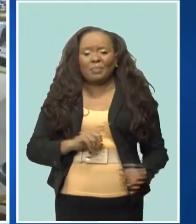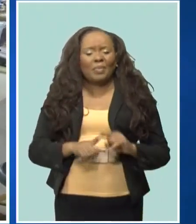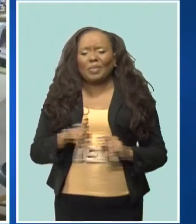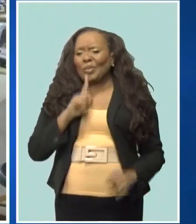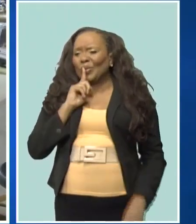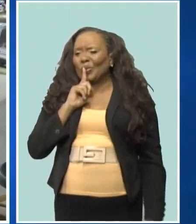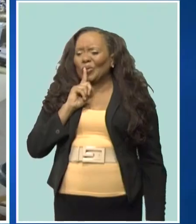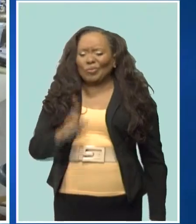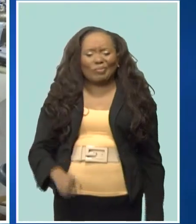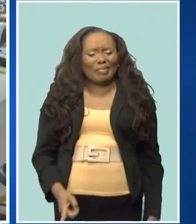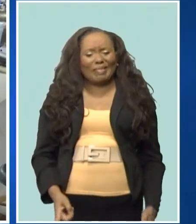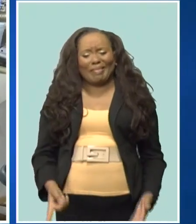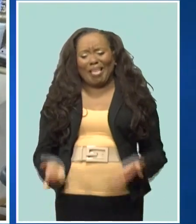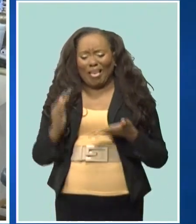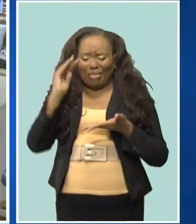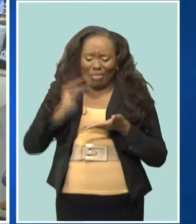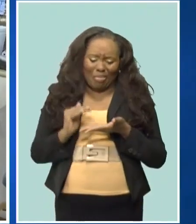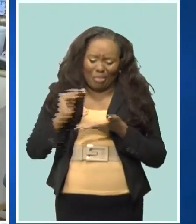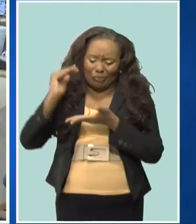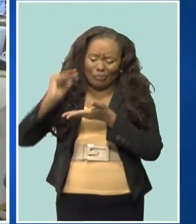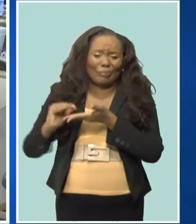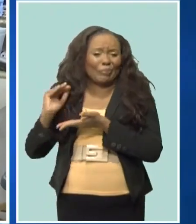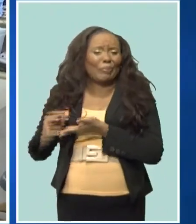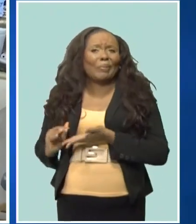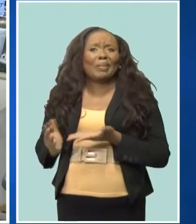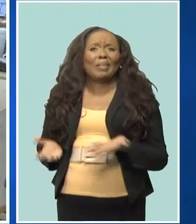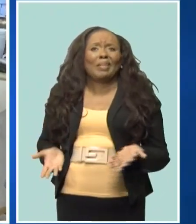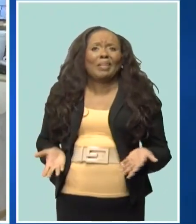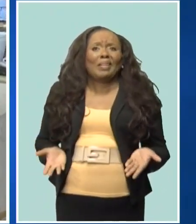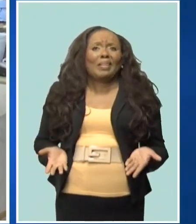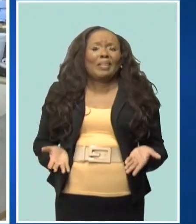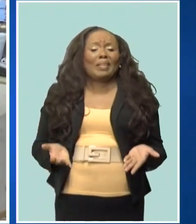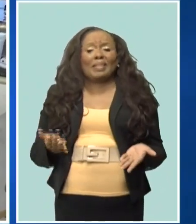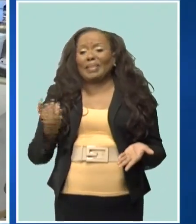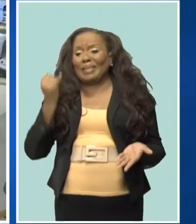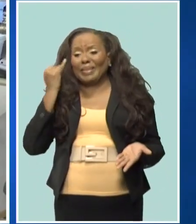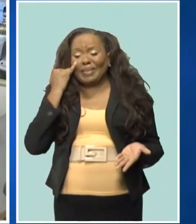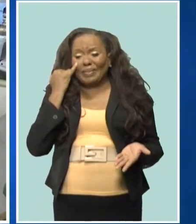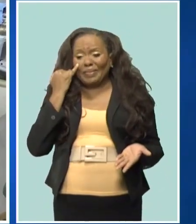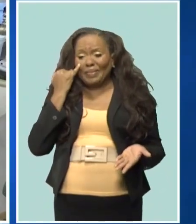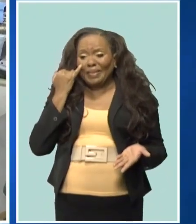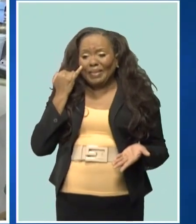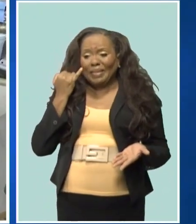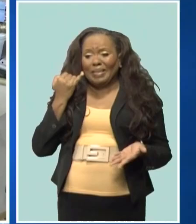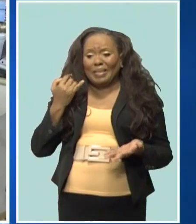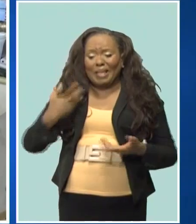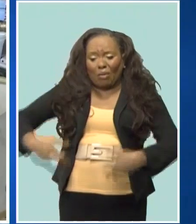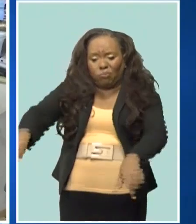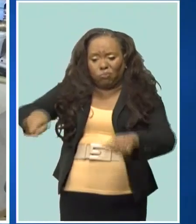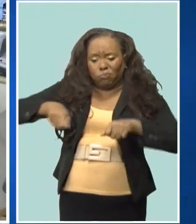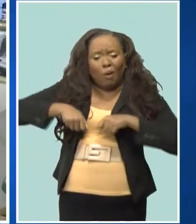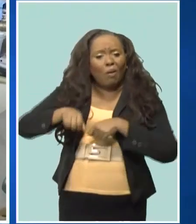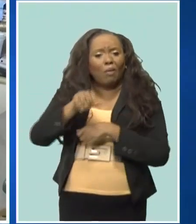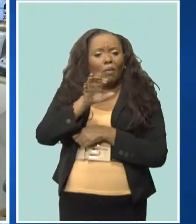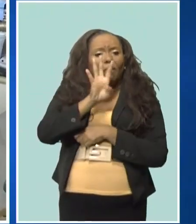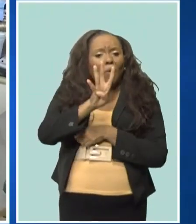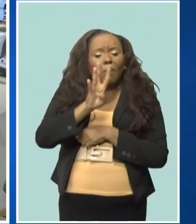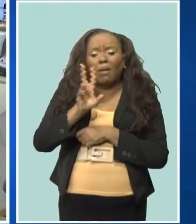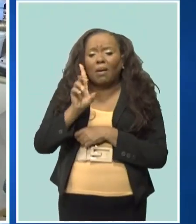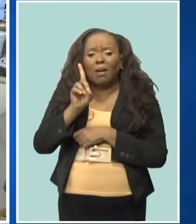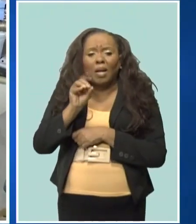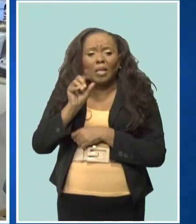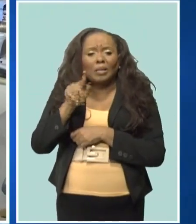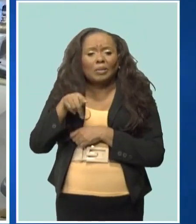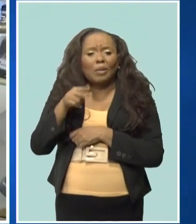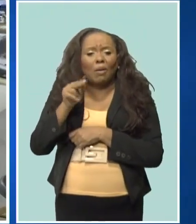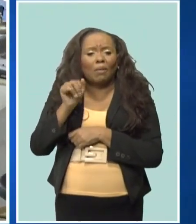season. The boats ain't catching nothing. If they catch 4 dolphins, that's very, very, very poor. They